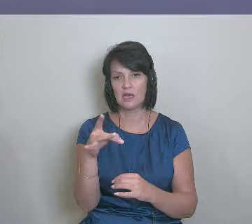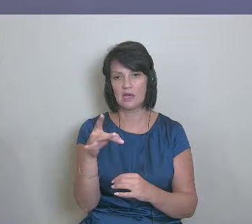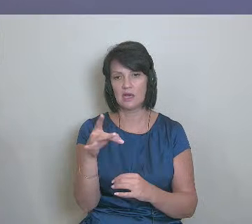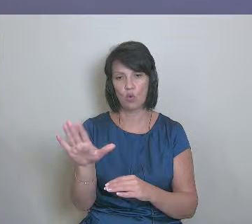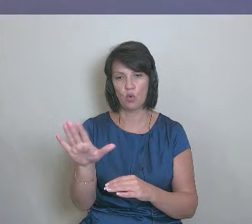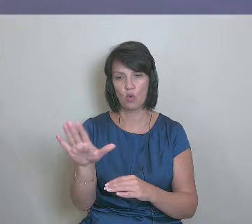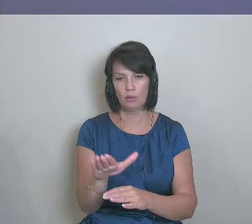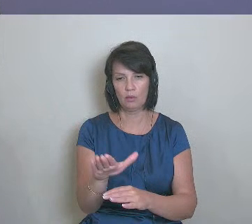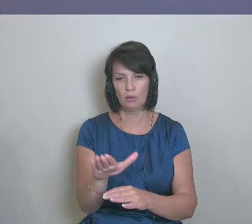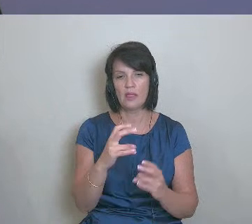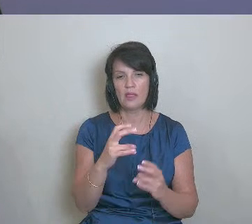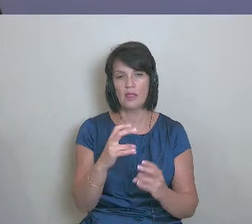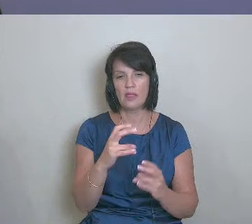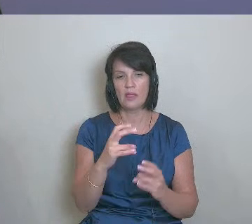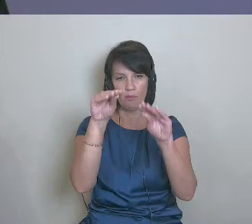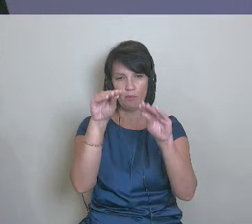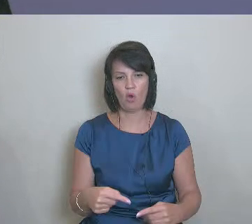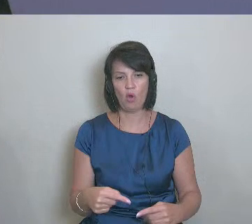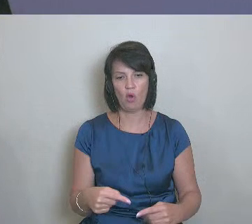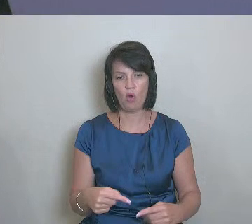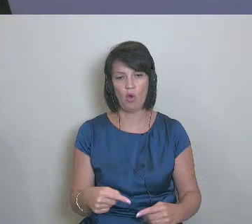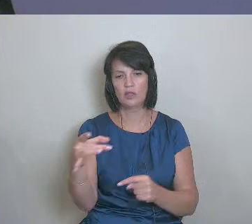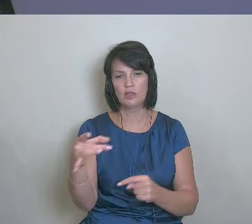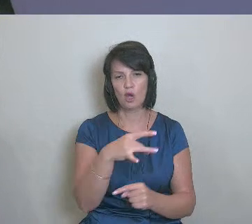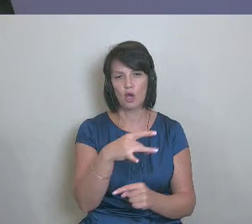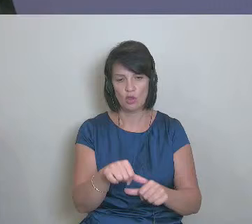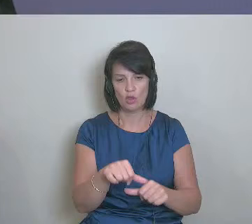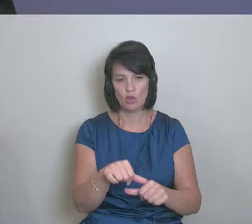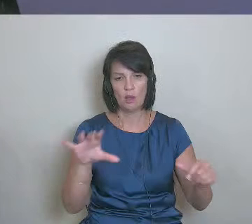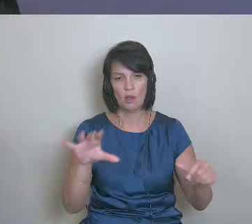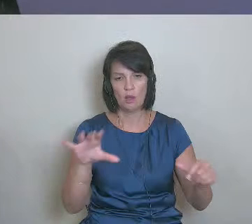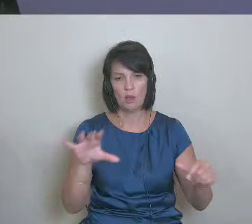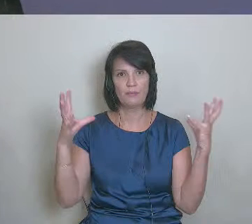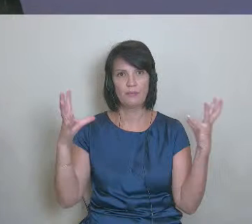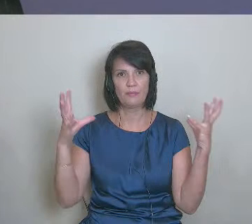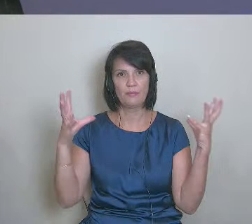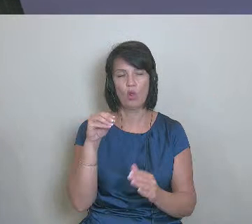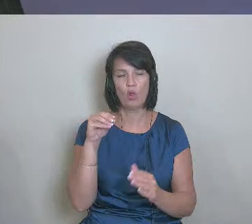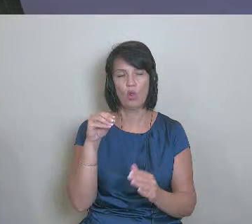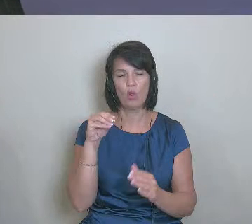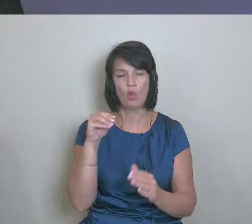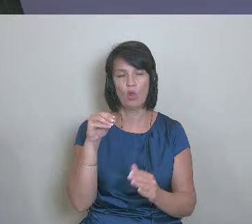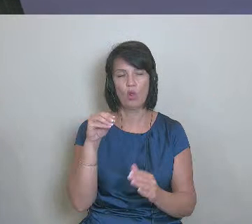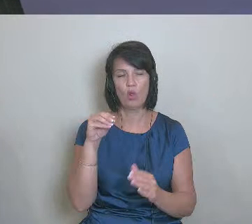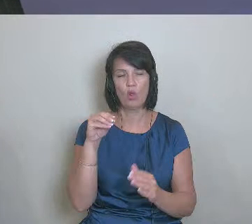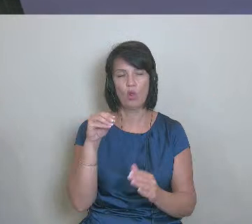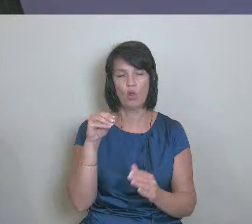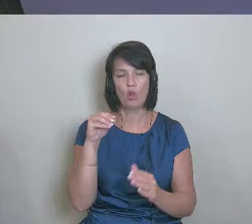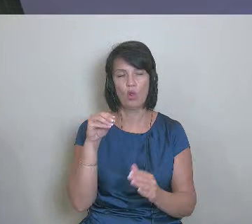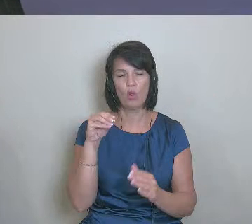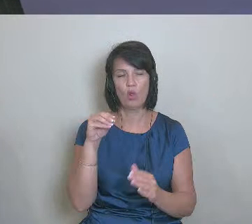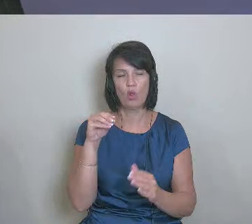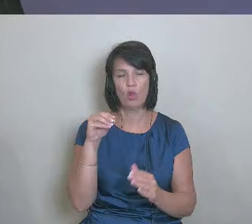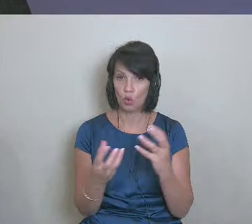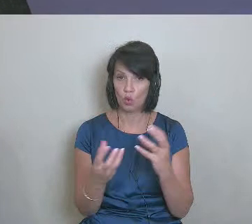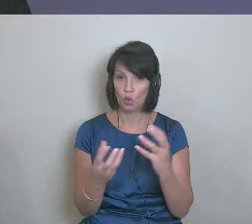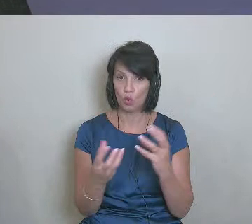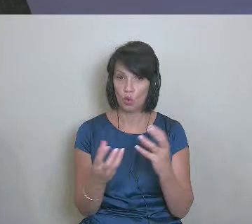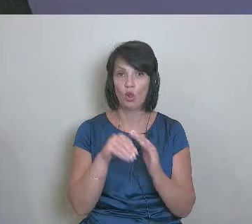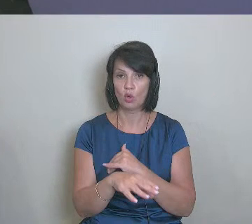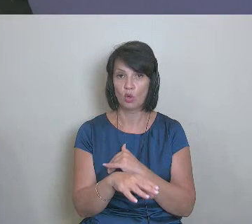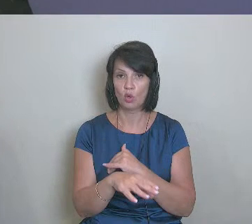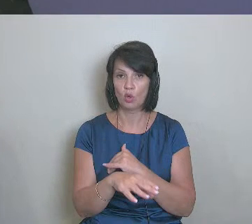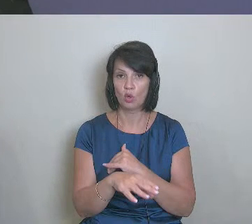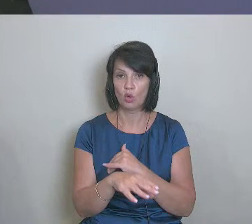of the elections in the cities with the Rayon's divisions on the basis of the protocols of the Rayon commissions, and